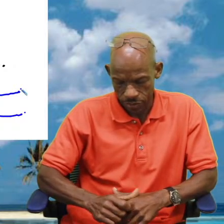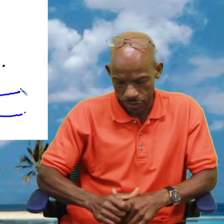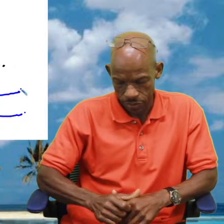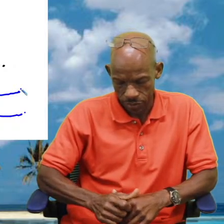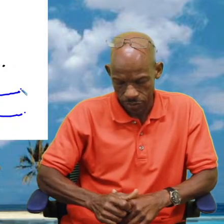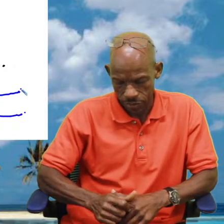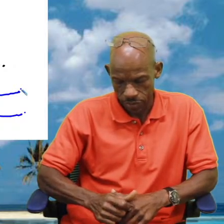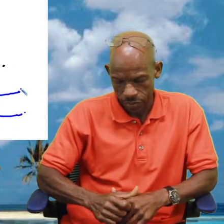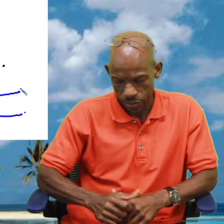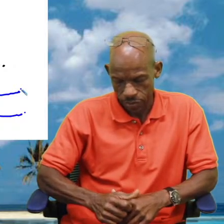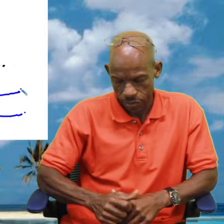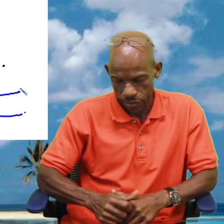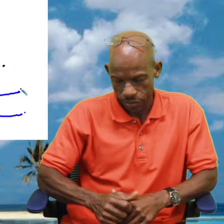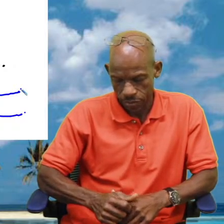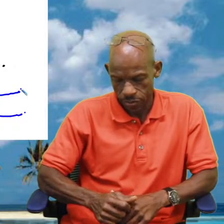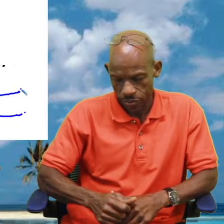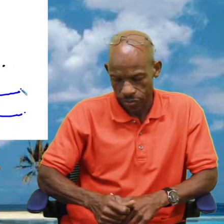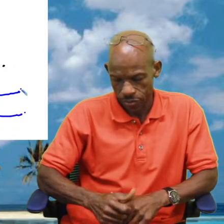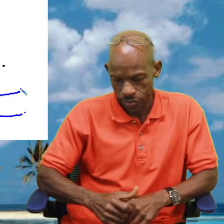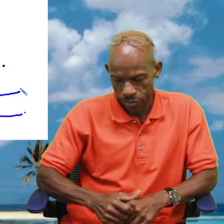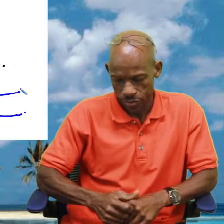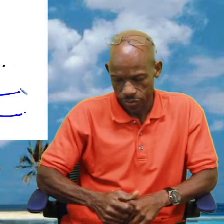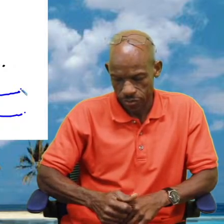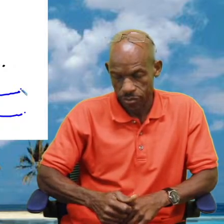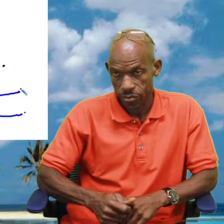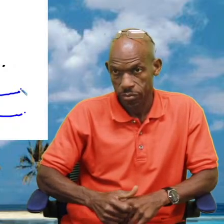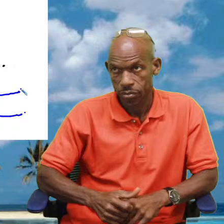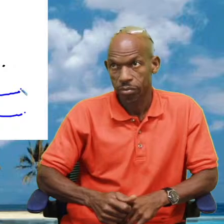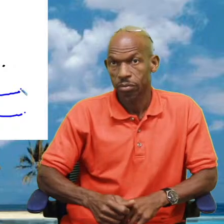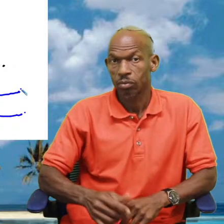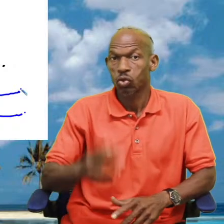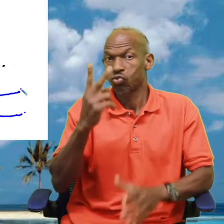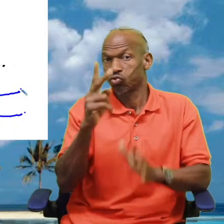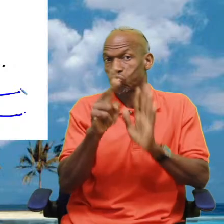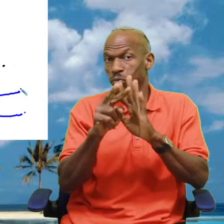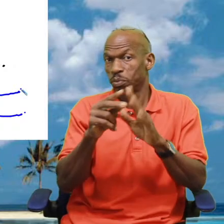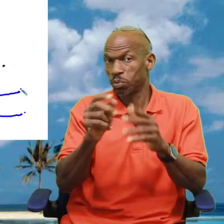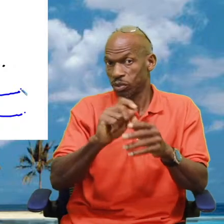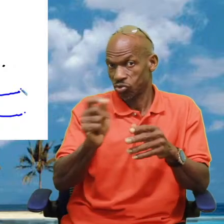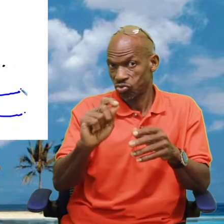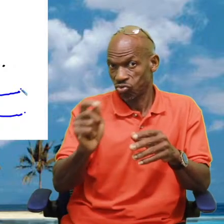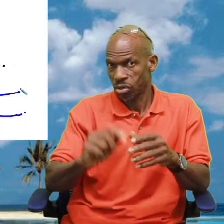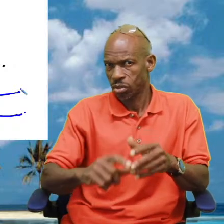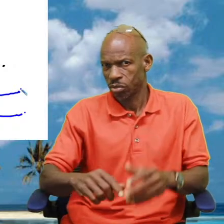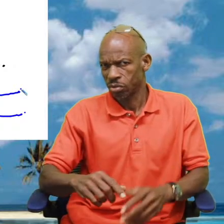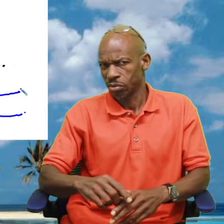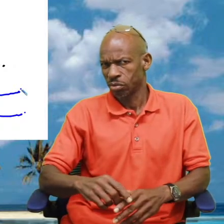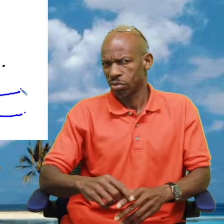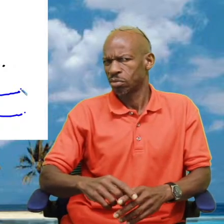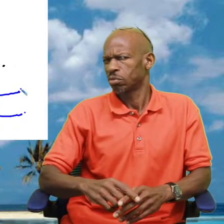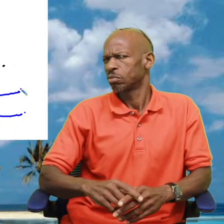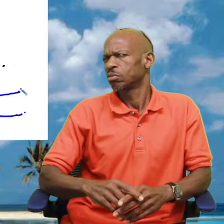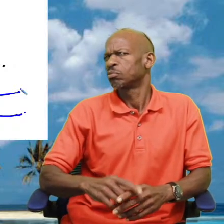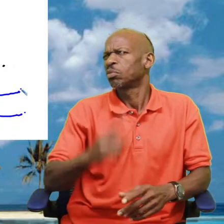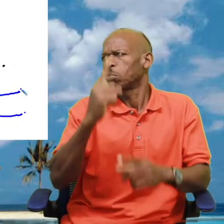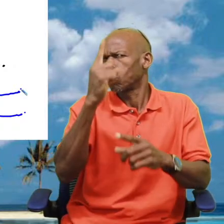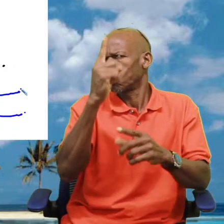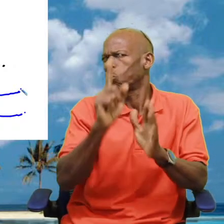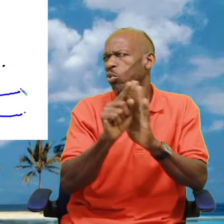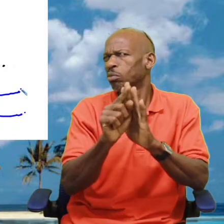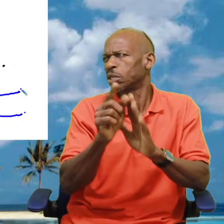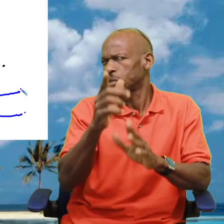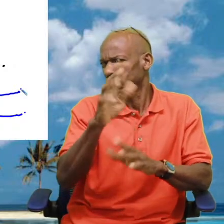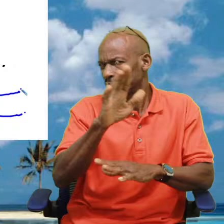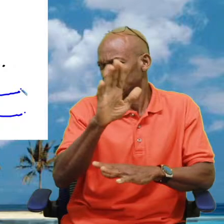All right, so I'm giving you 2 minutes to finish writing that. I know you can write that very quickly. Right, so this is one way of